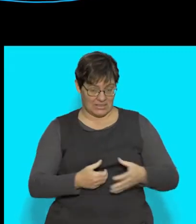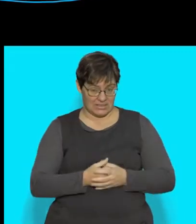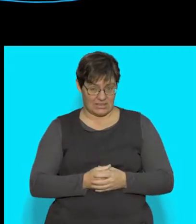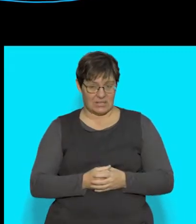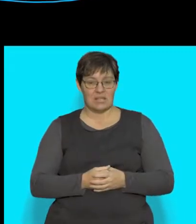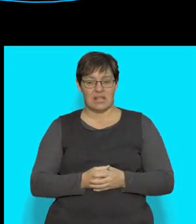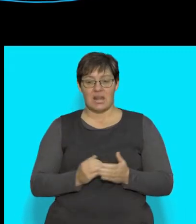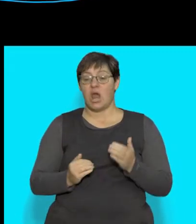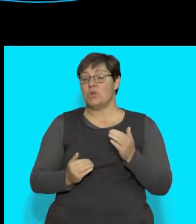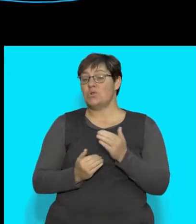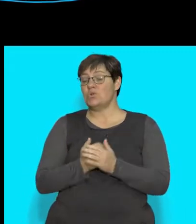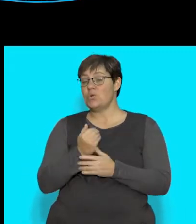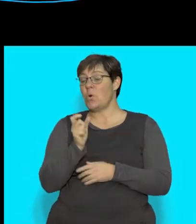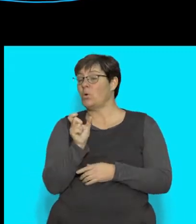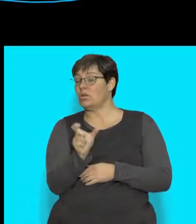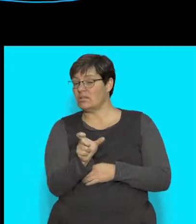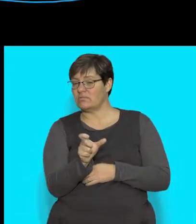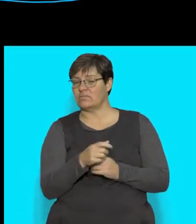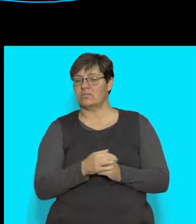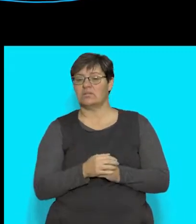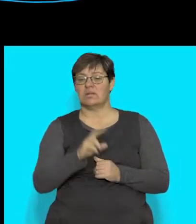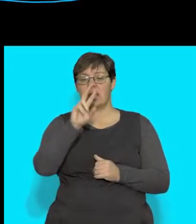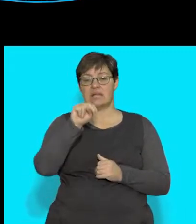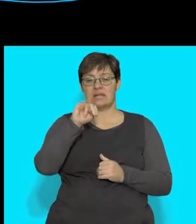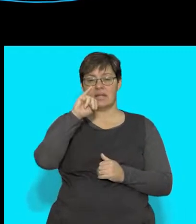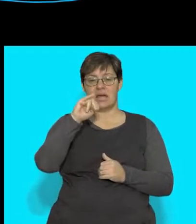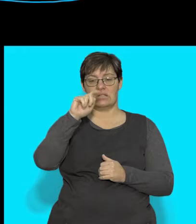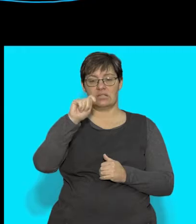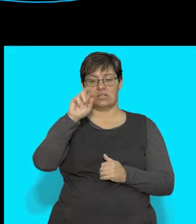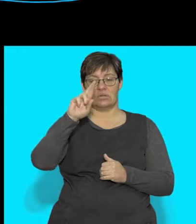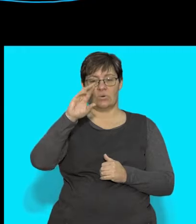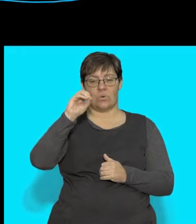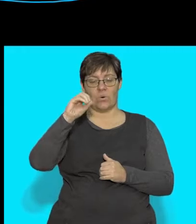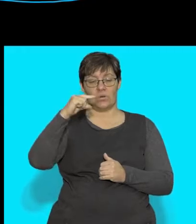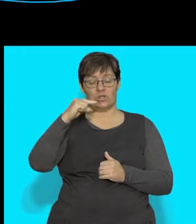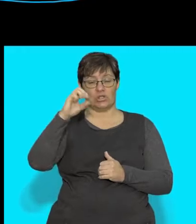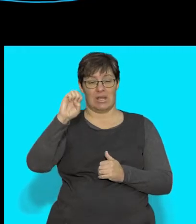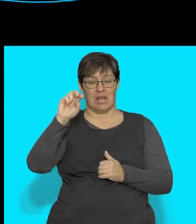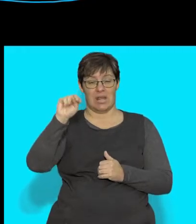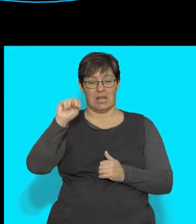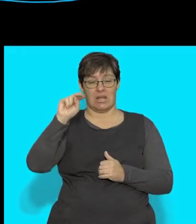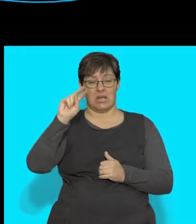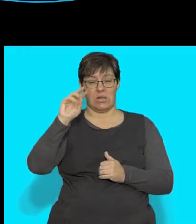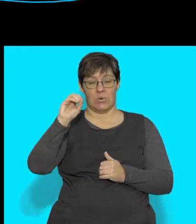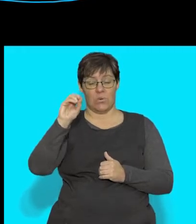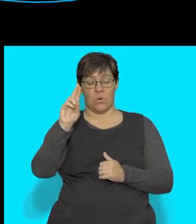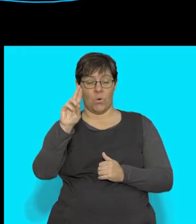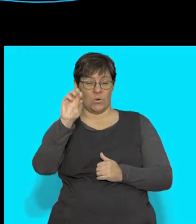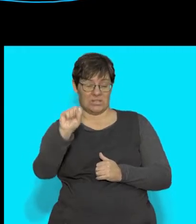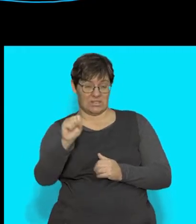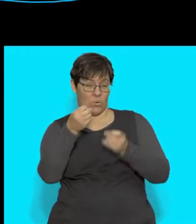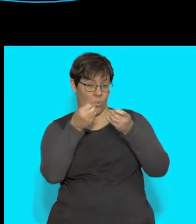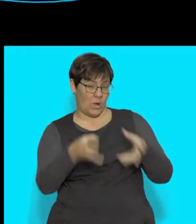at was this nitrogenous waste. And nitrogenous wastes were wastes that usually had